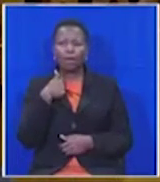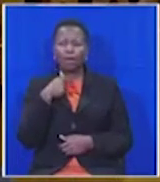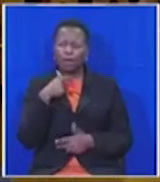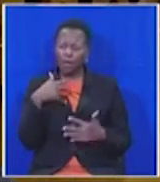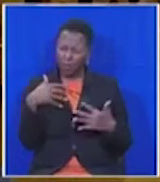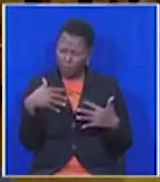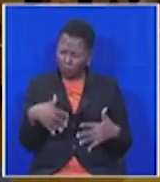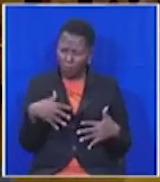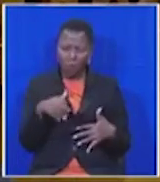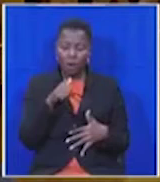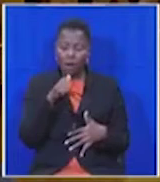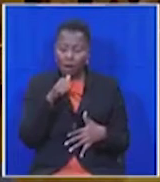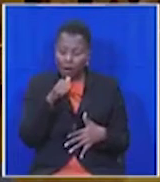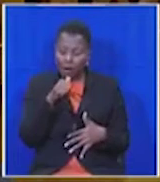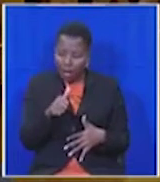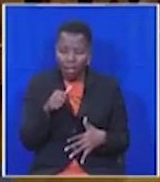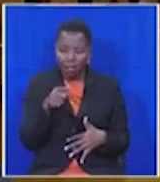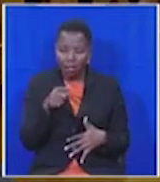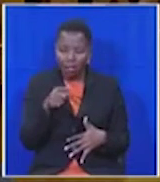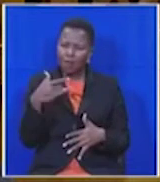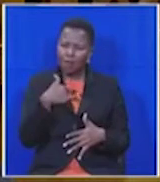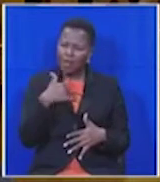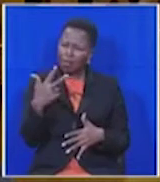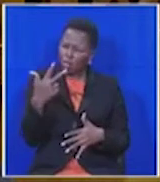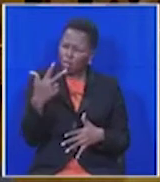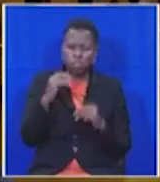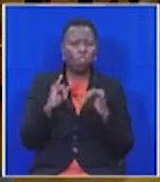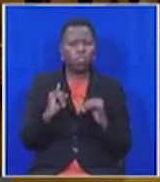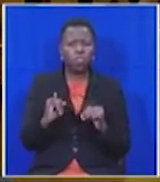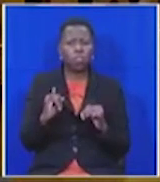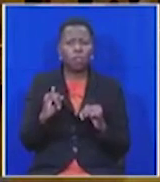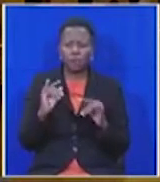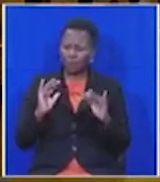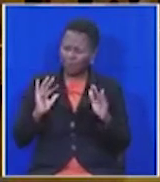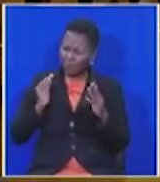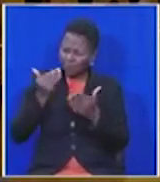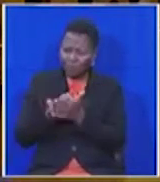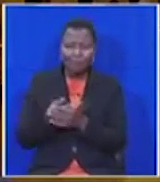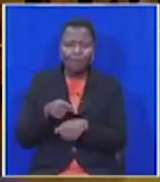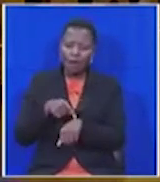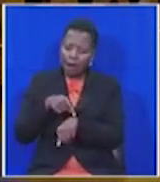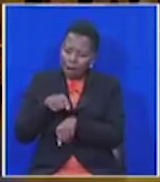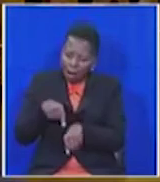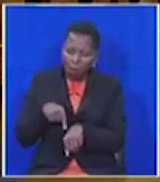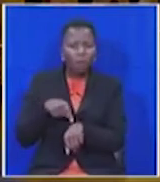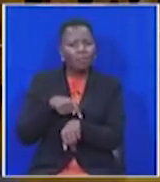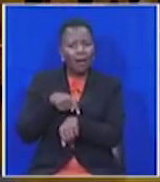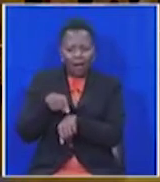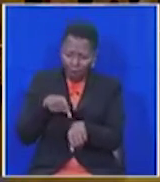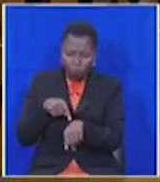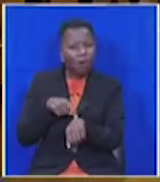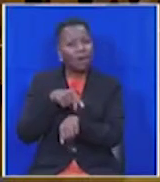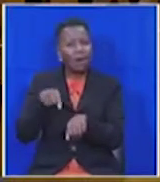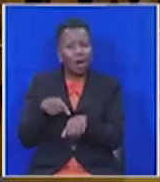truly, unbelievably insulting after spending hours and hours and hours in a